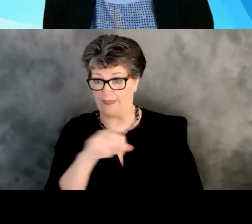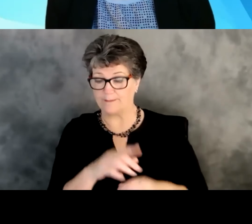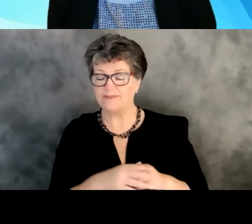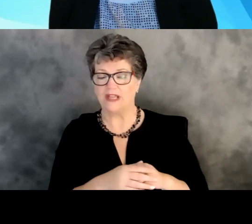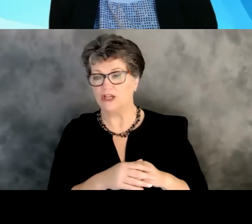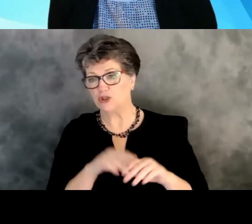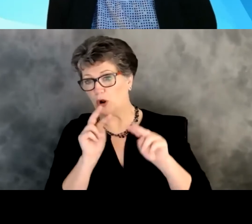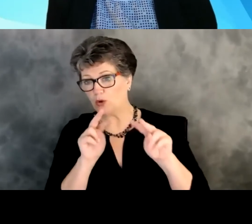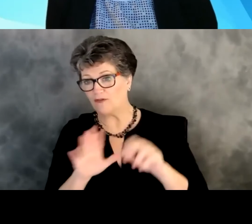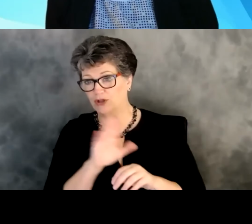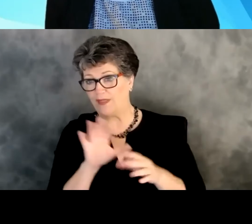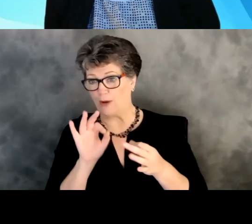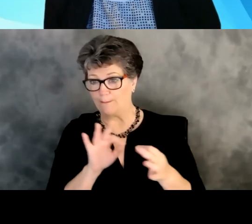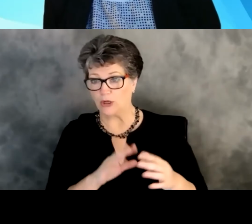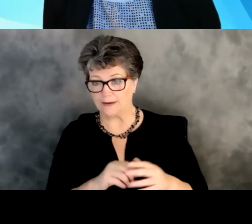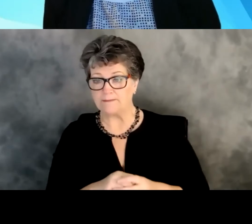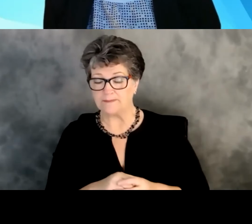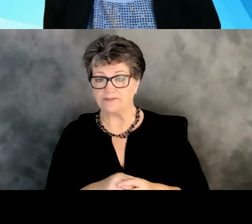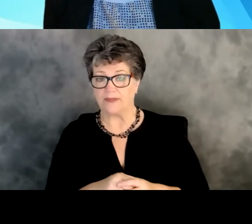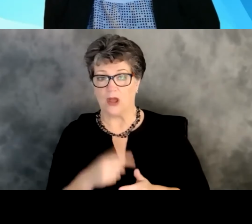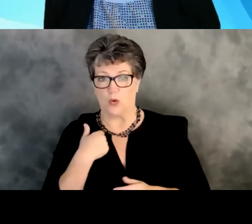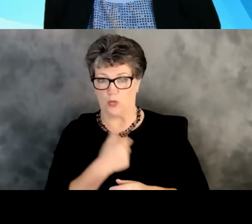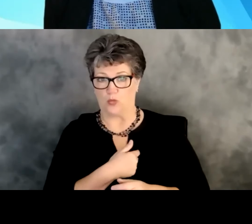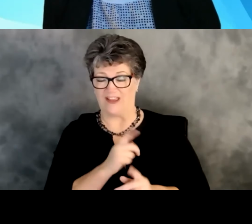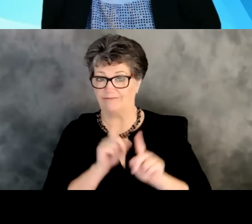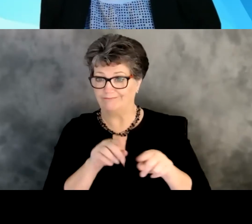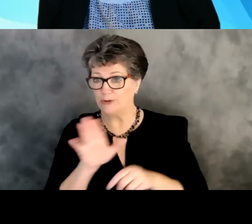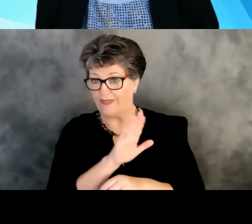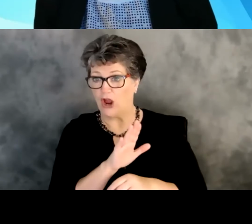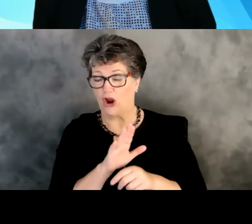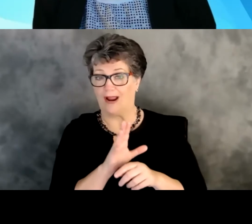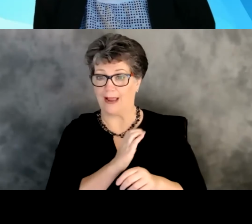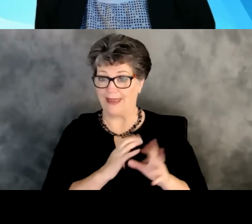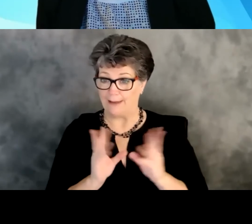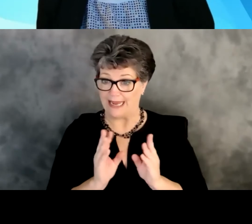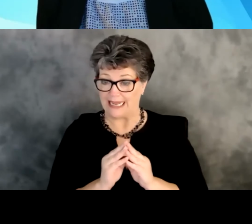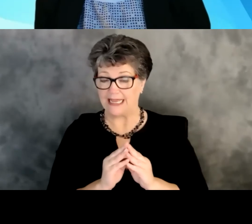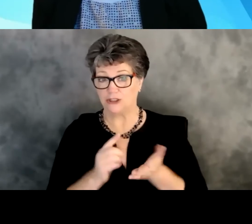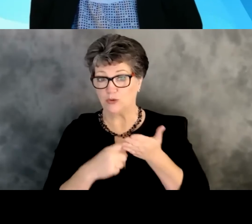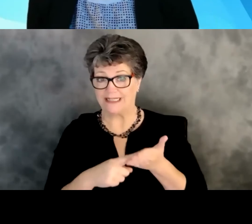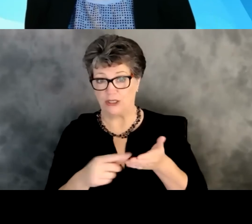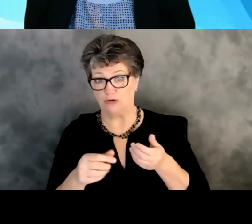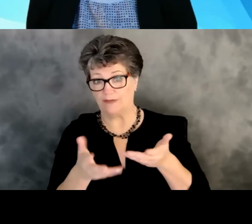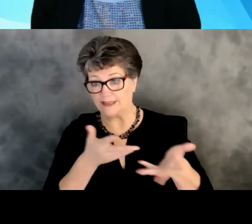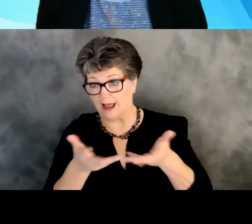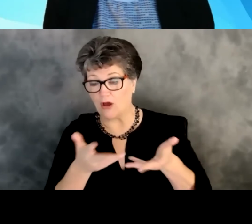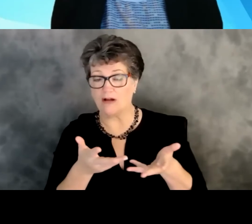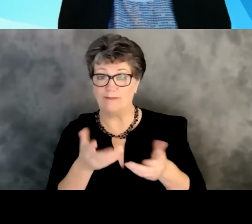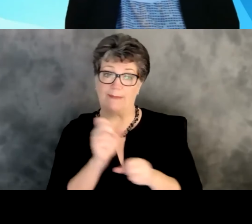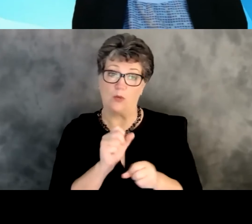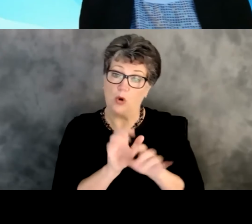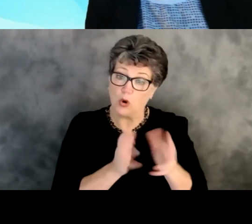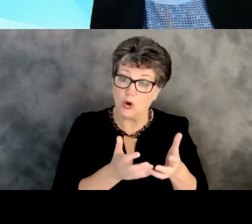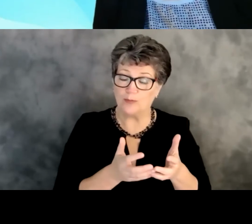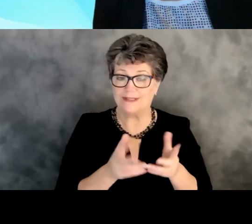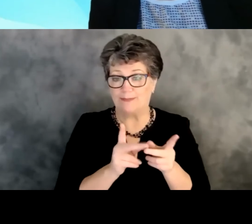forward to their input. We've been at their work, we've been at their standing committees, continue the dialogue. There may be work groups, there may be